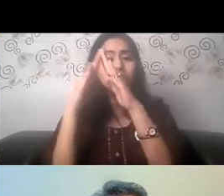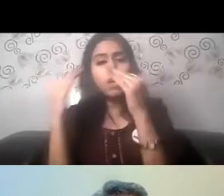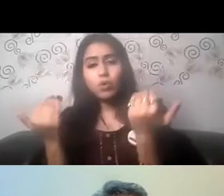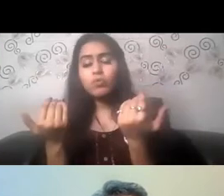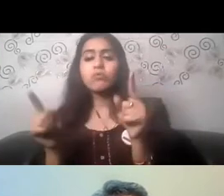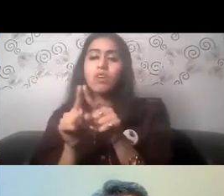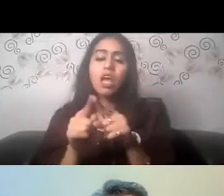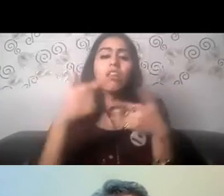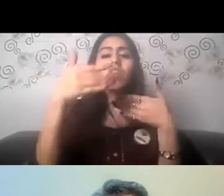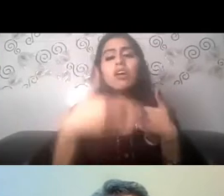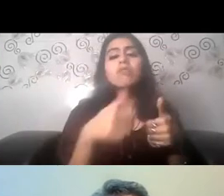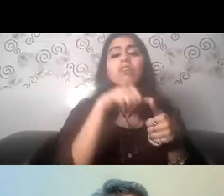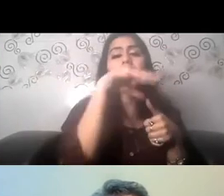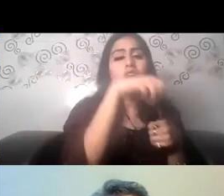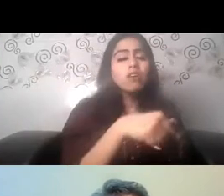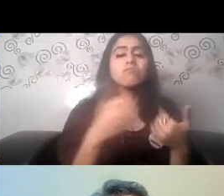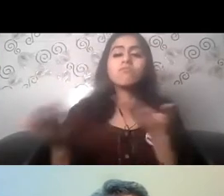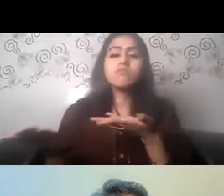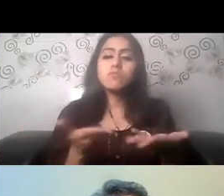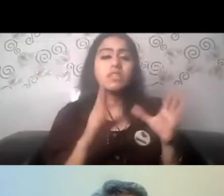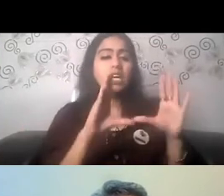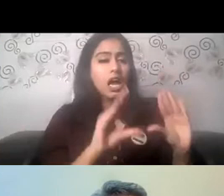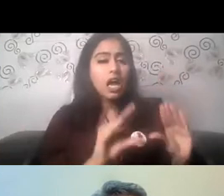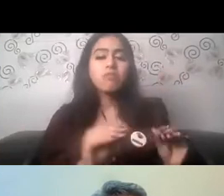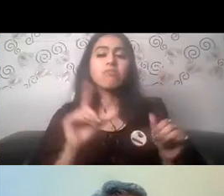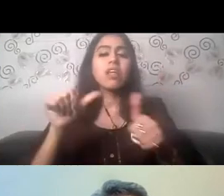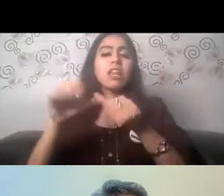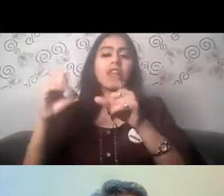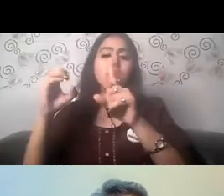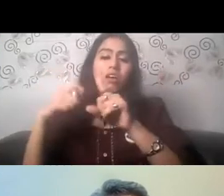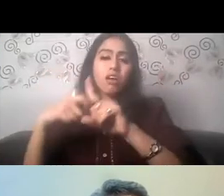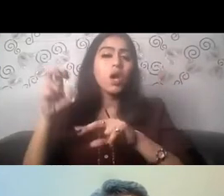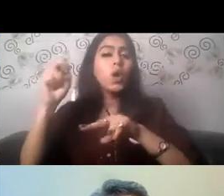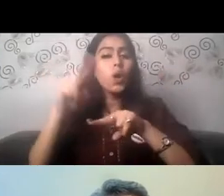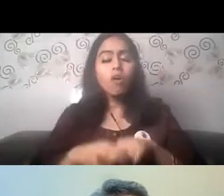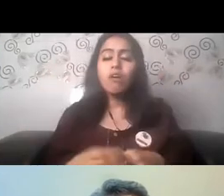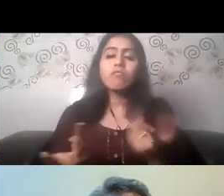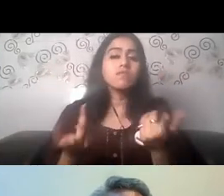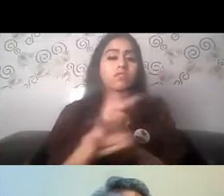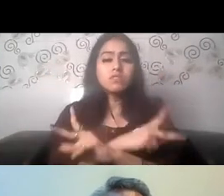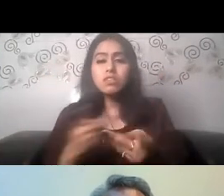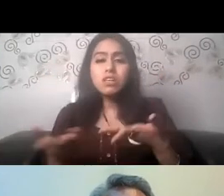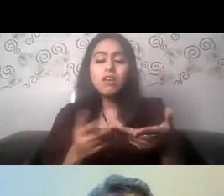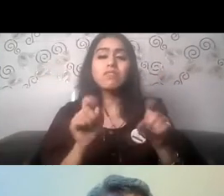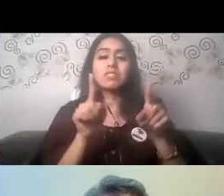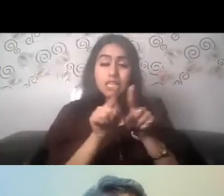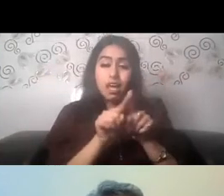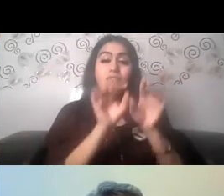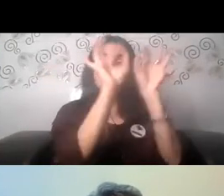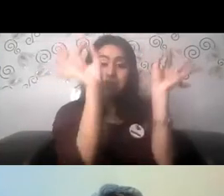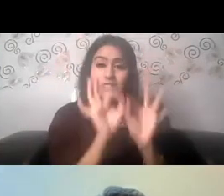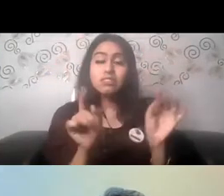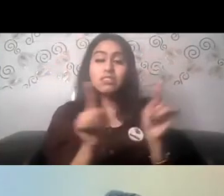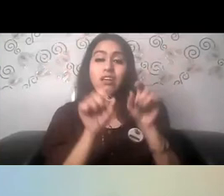have limited access to services and support. So there's this is about structural inequality, and it's